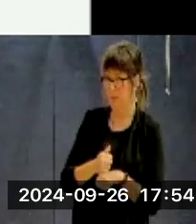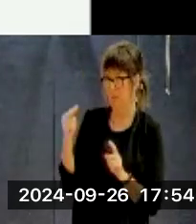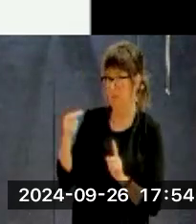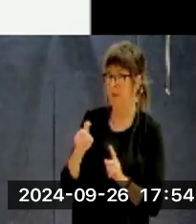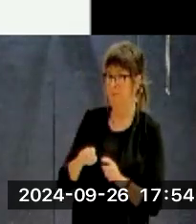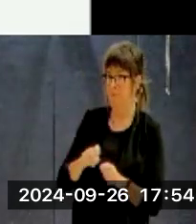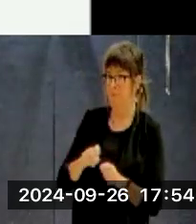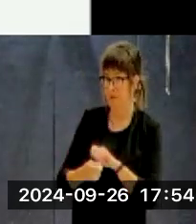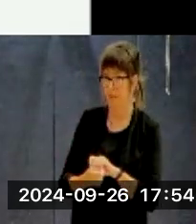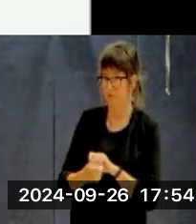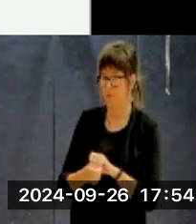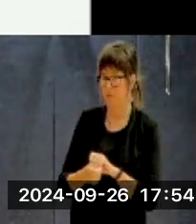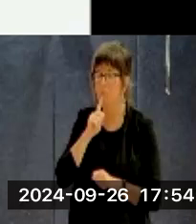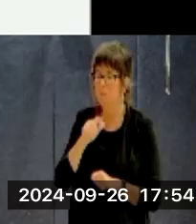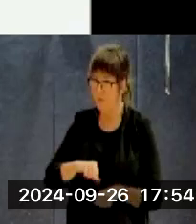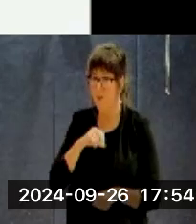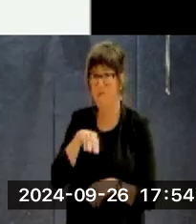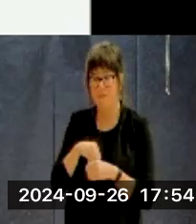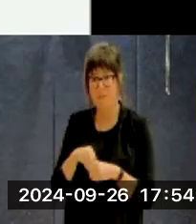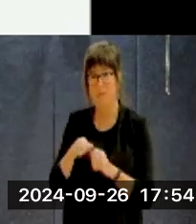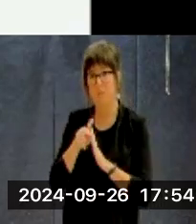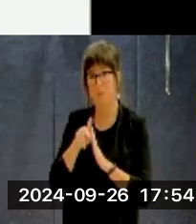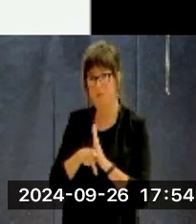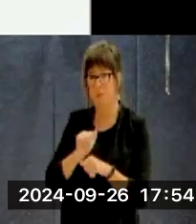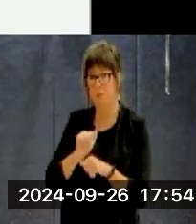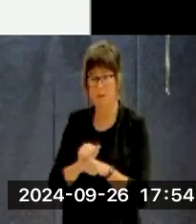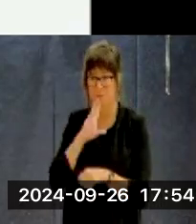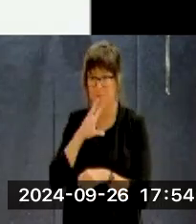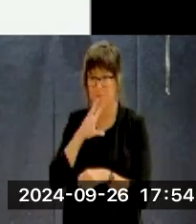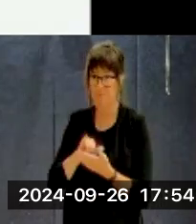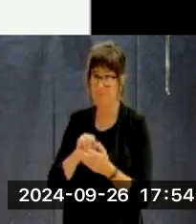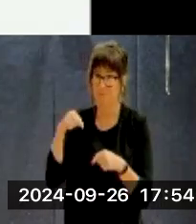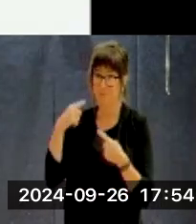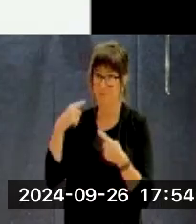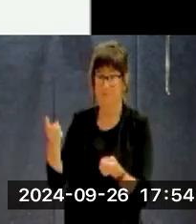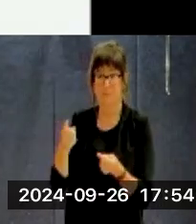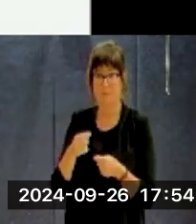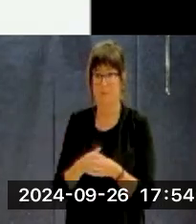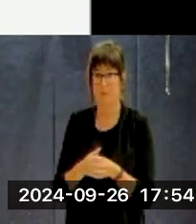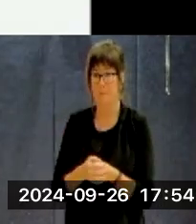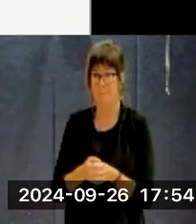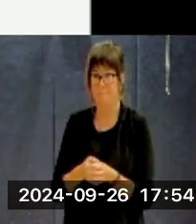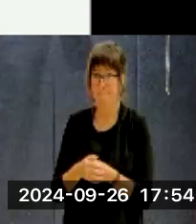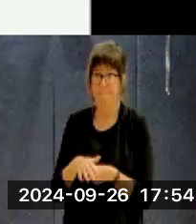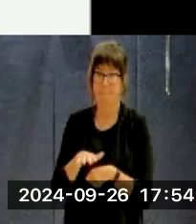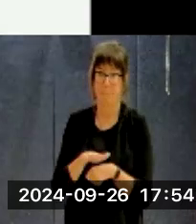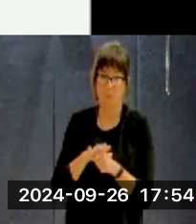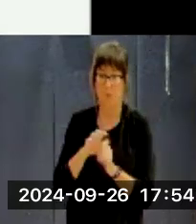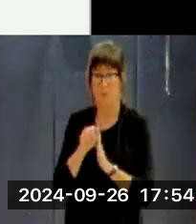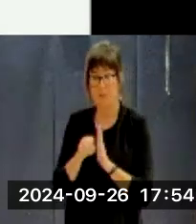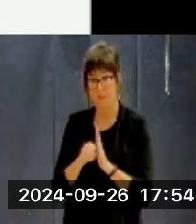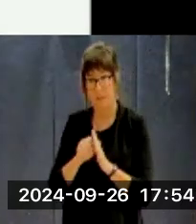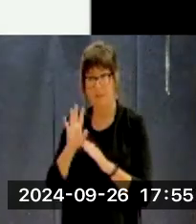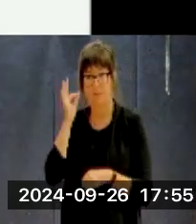involved in policy work, and I've been doing it for a really long time, and have done it at the local, state, and federal